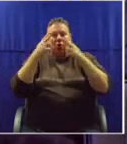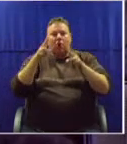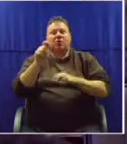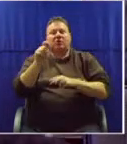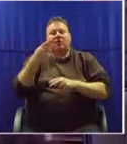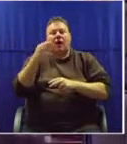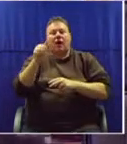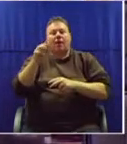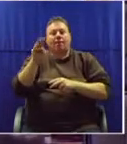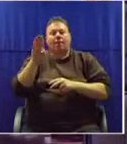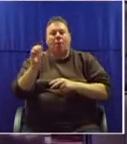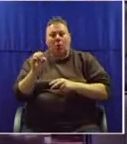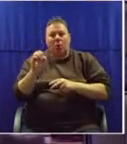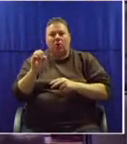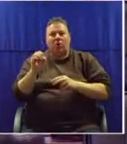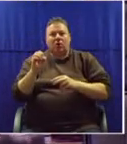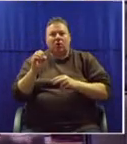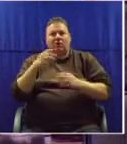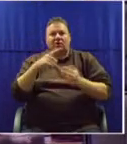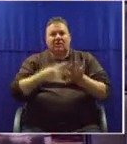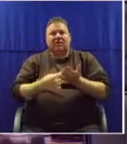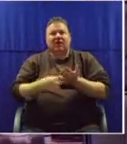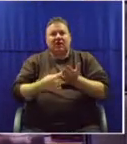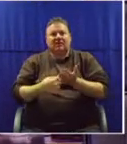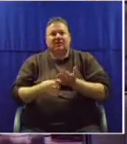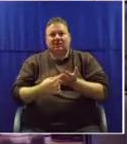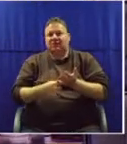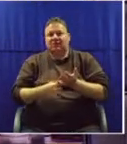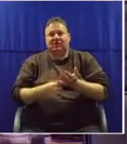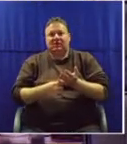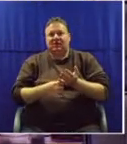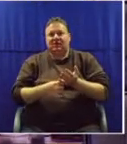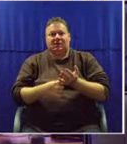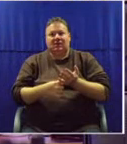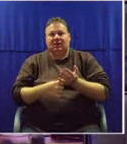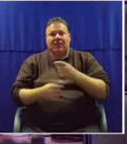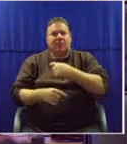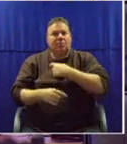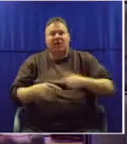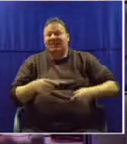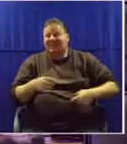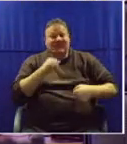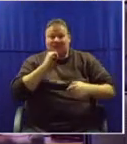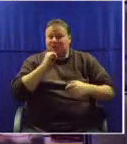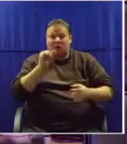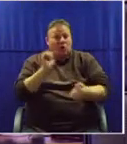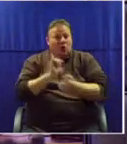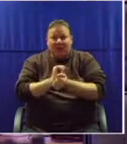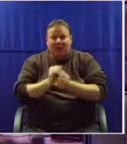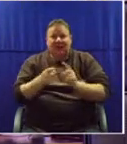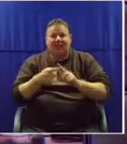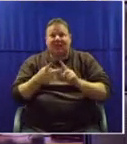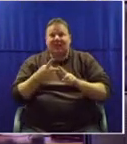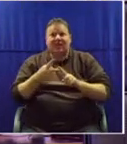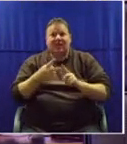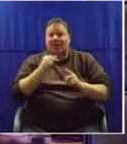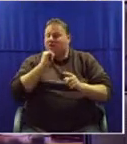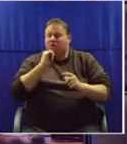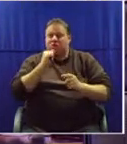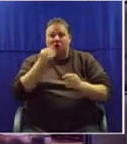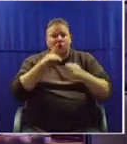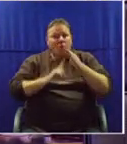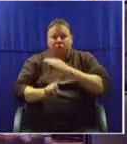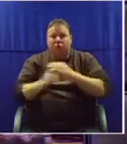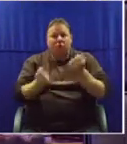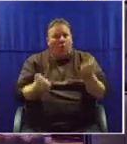Speaker, hasn't been tested anywhere. The President is not arrested. The President hasn't appeared before the court of